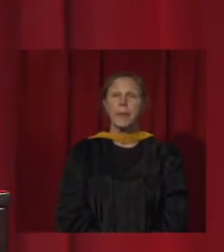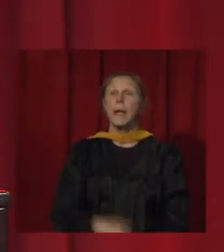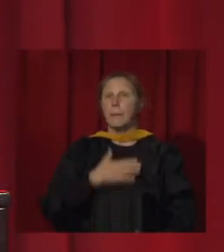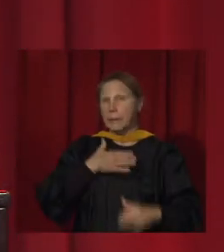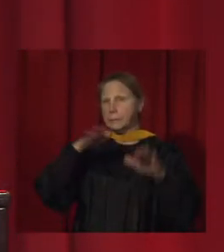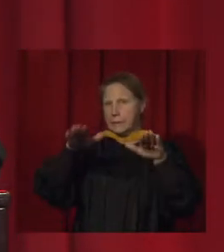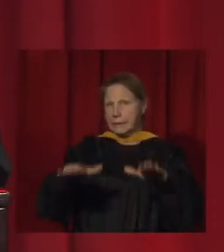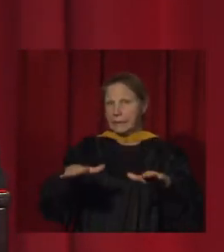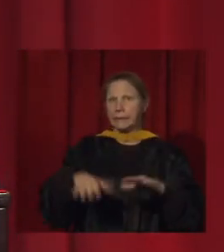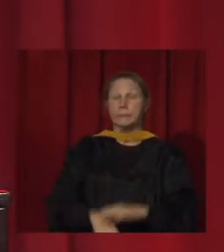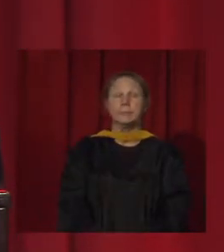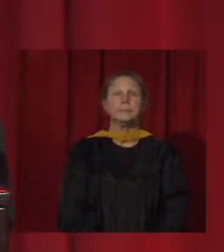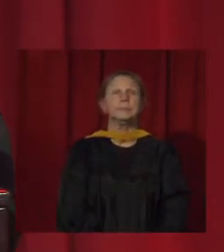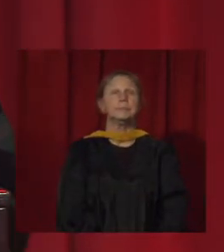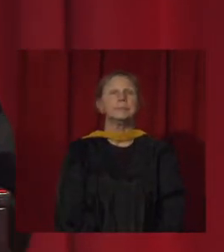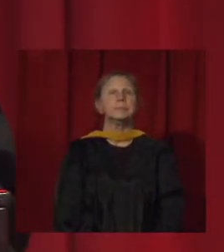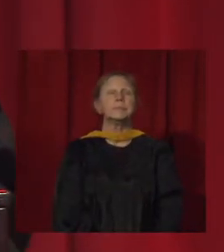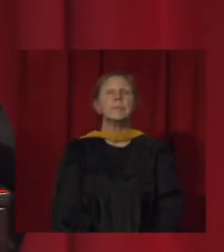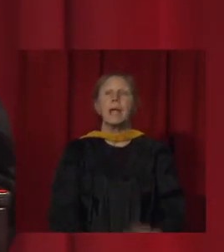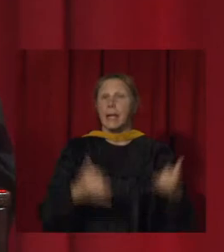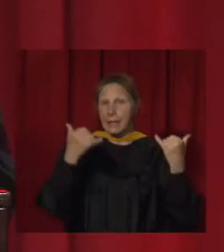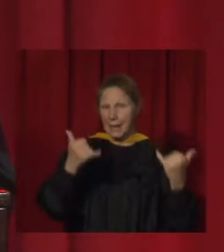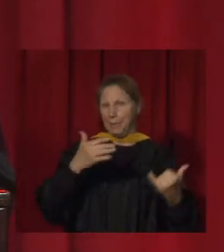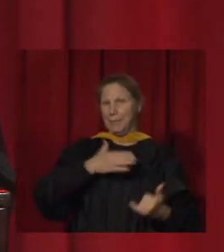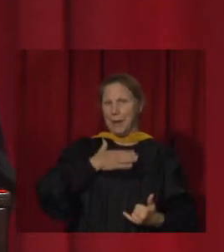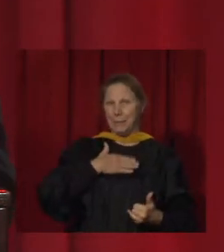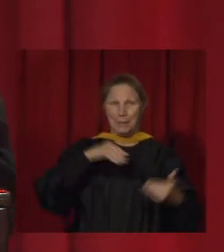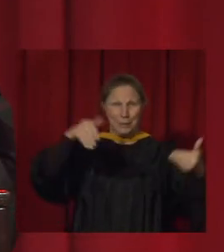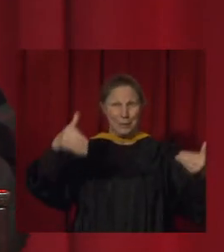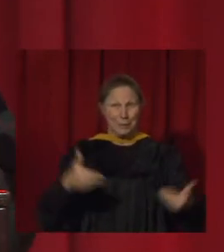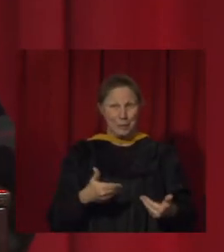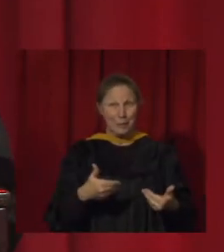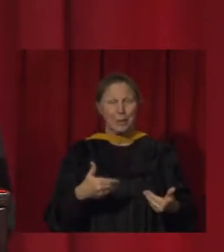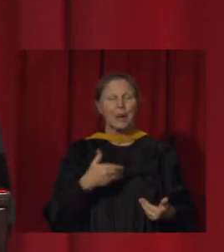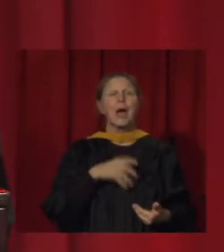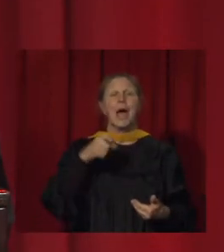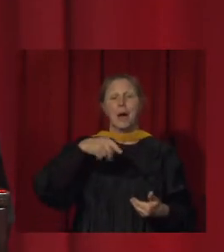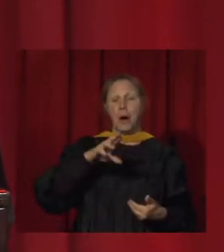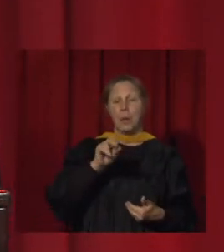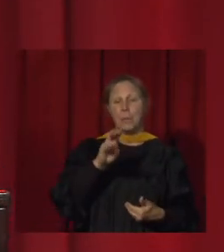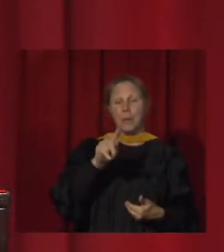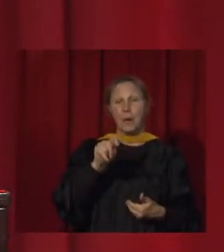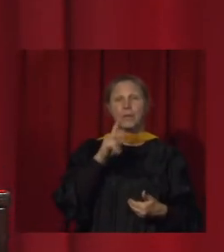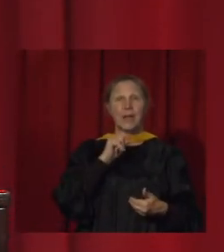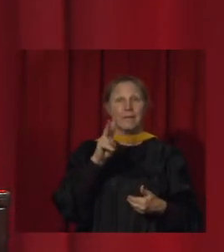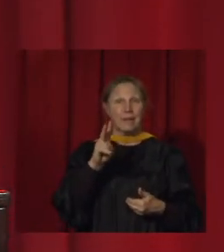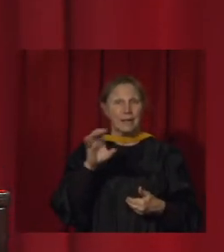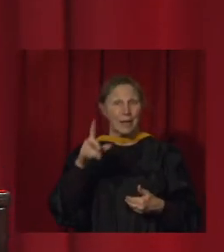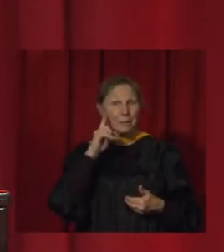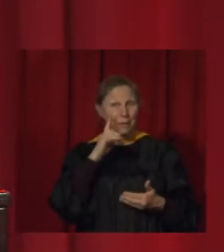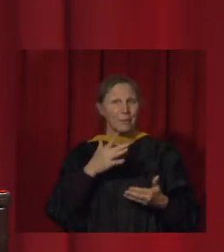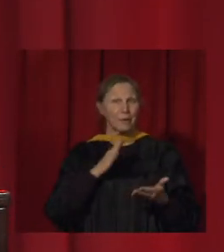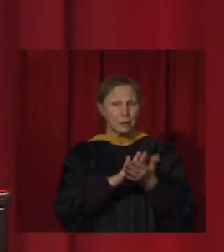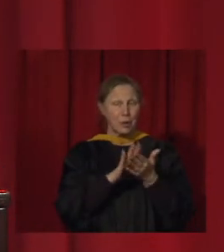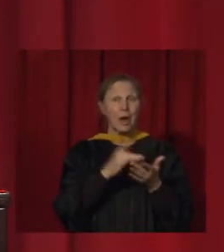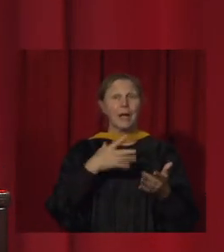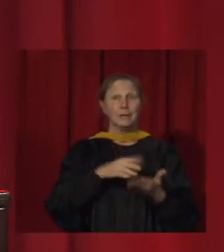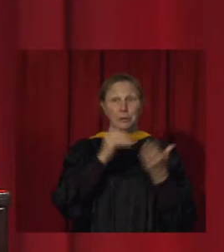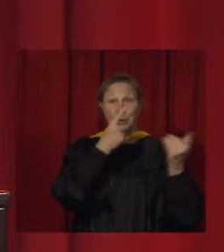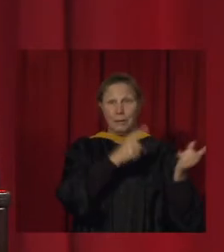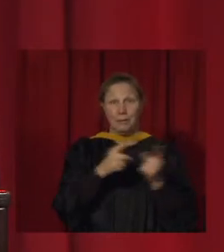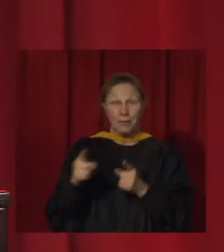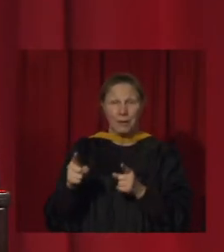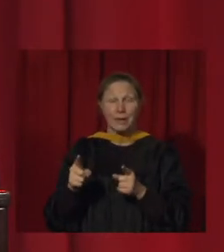Please be seated. It is now my pleasure to introduce Provost and Executive Vice Chancellor for Academic and Student